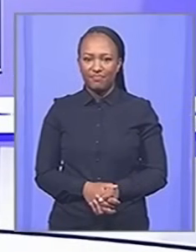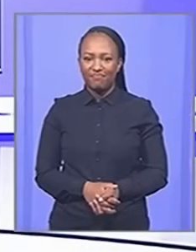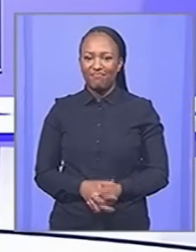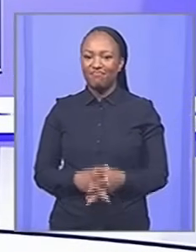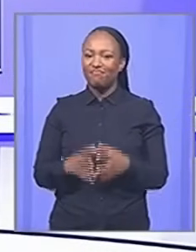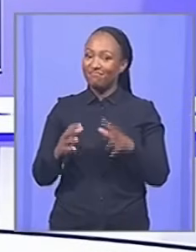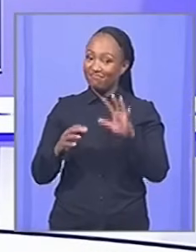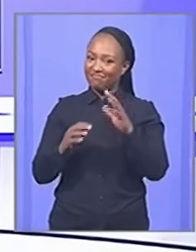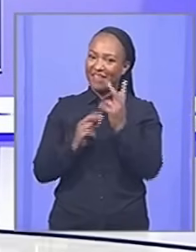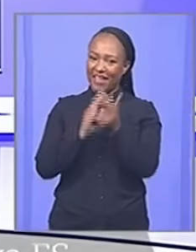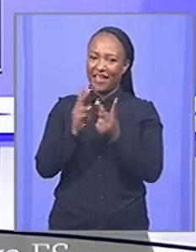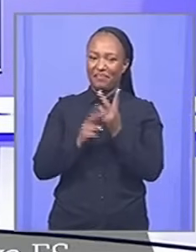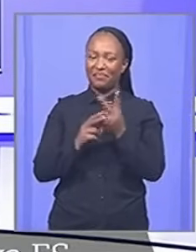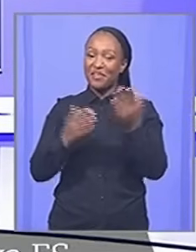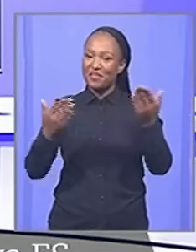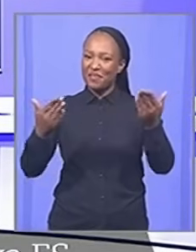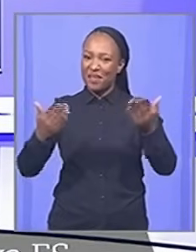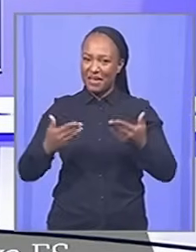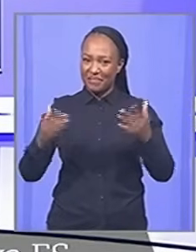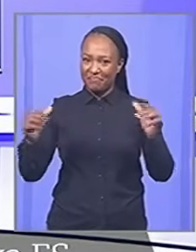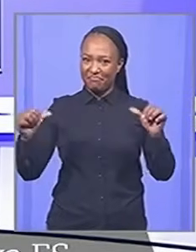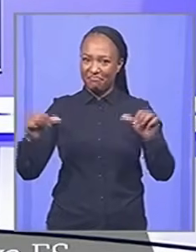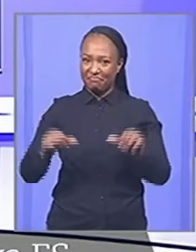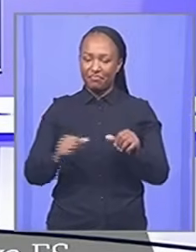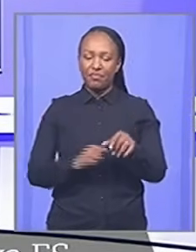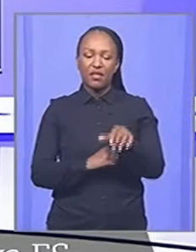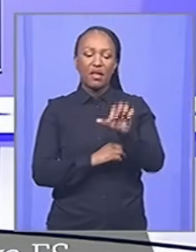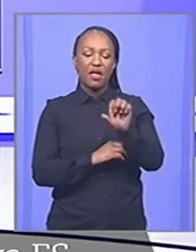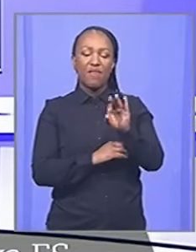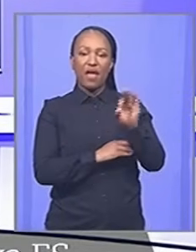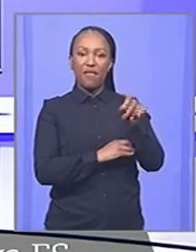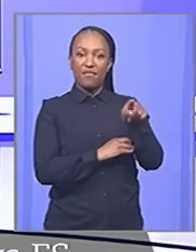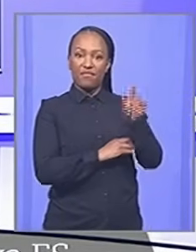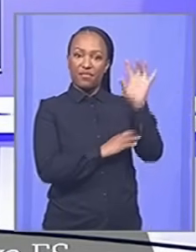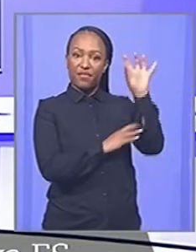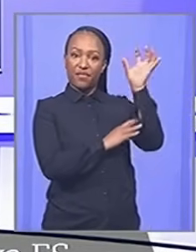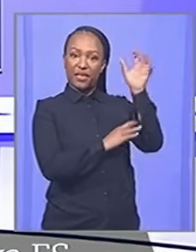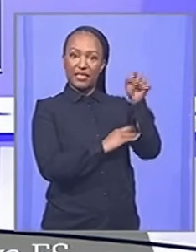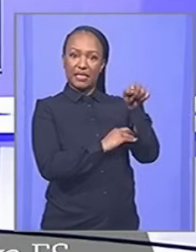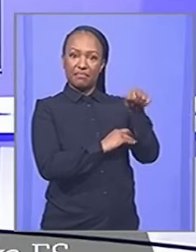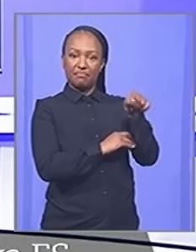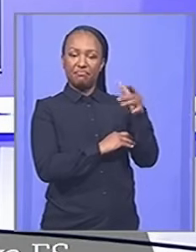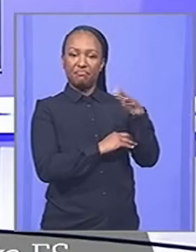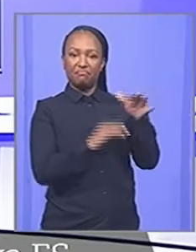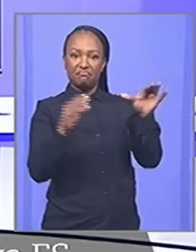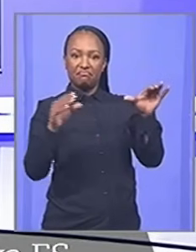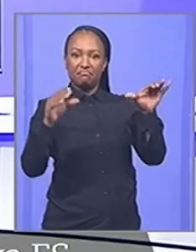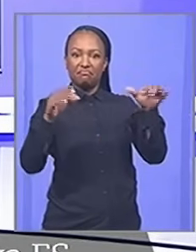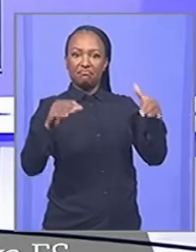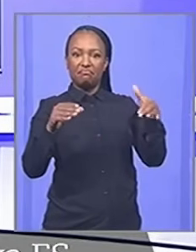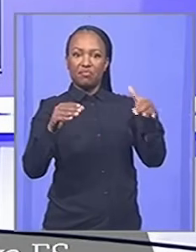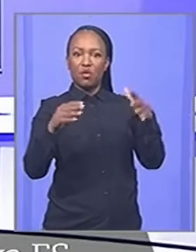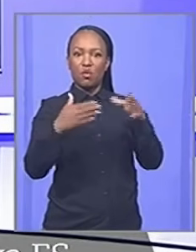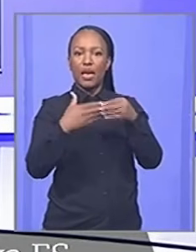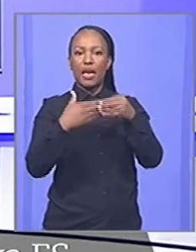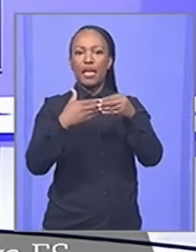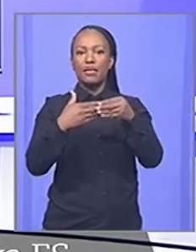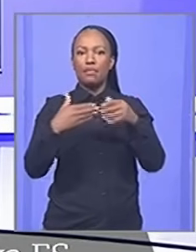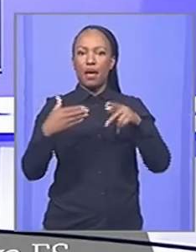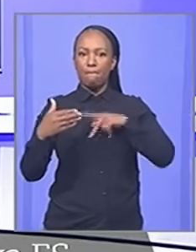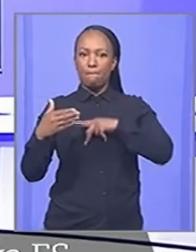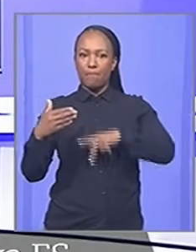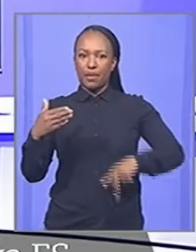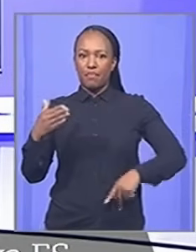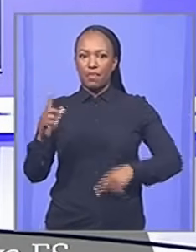Bešong re sa le amogela EFF ka Free State e sotše ka bogale ba lekgotlapetiši ba baswa bao ba thetšwego ke Tonakgolo Mmaqueen Letsoha Mathai bošegong